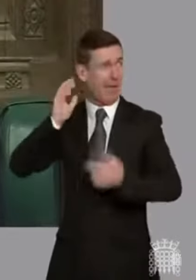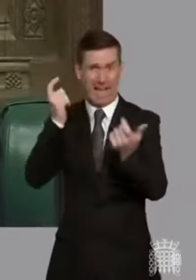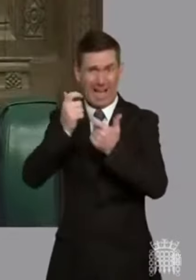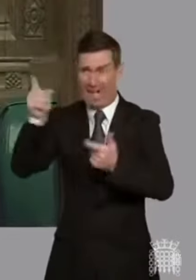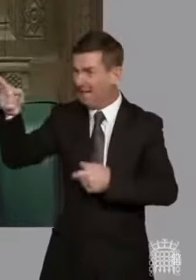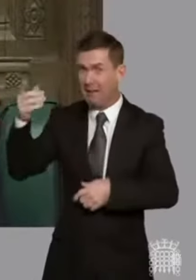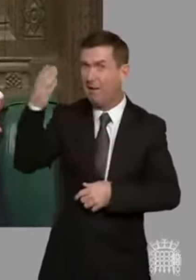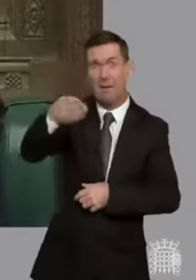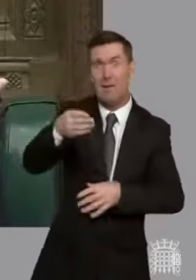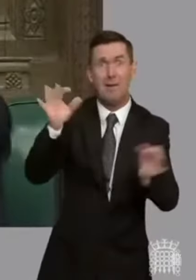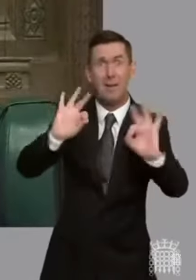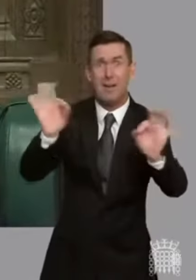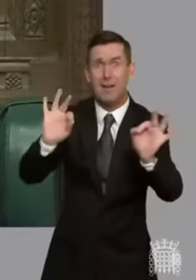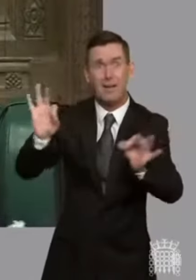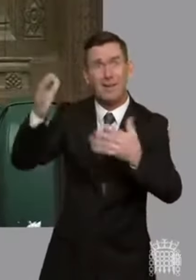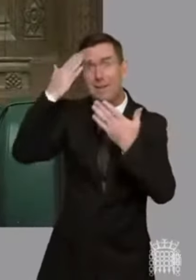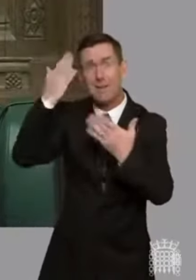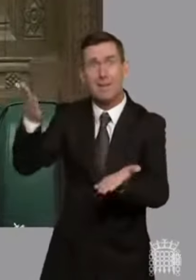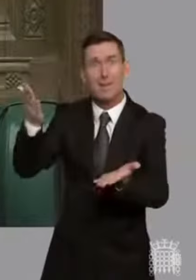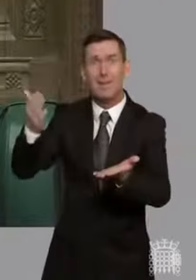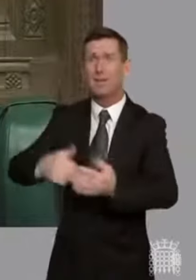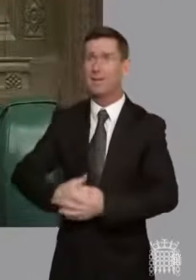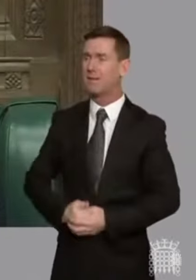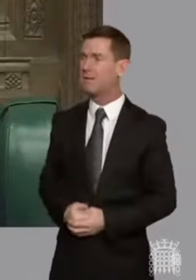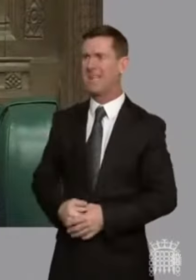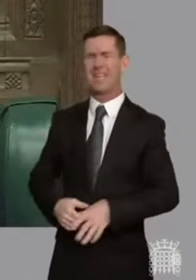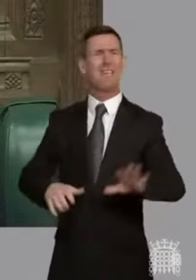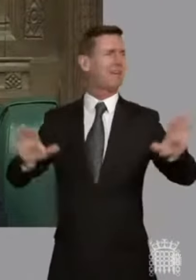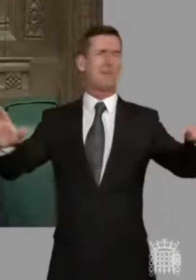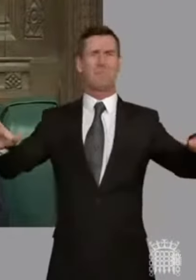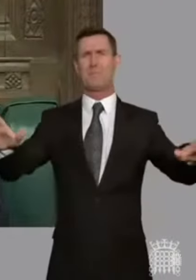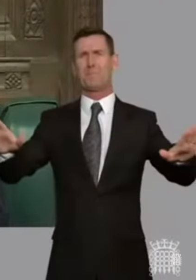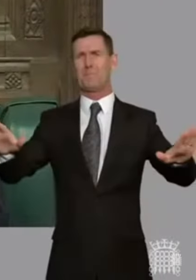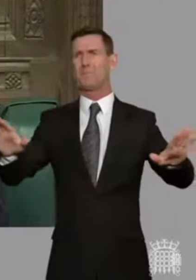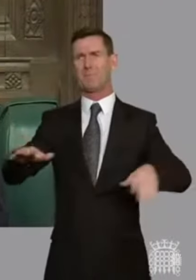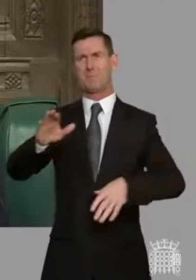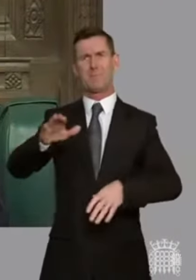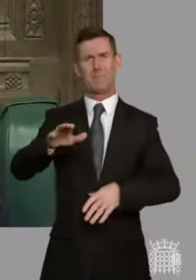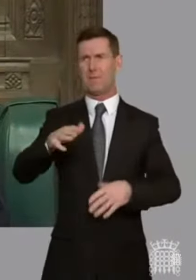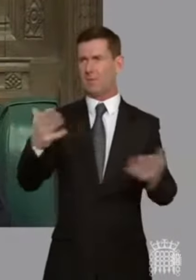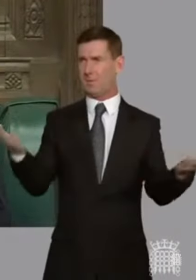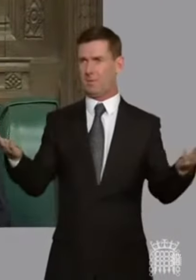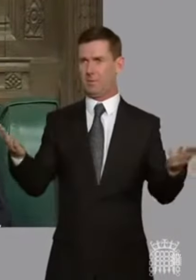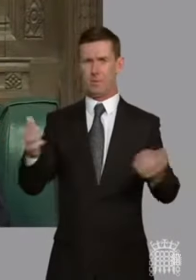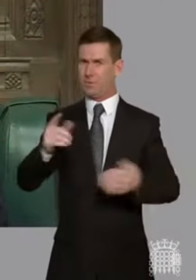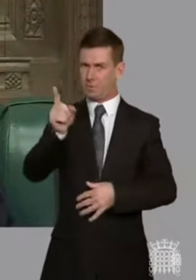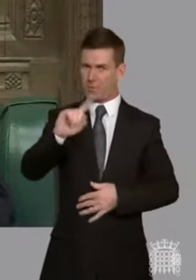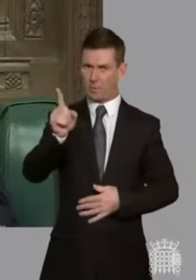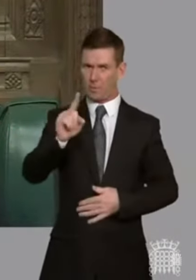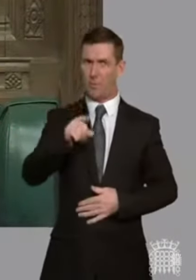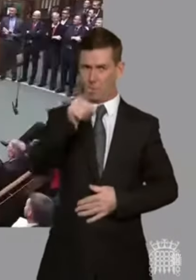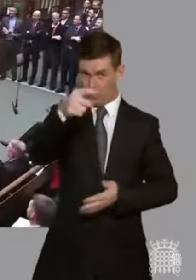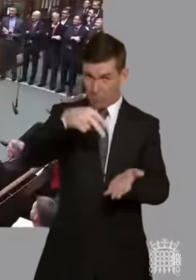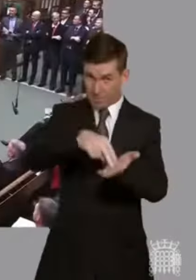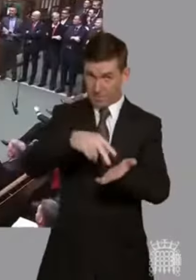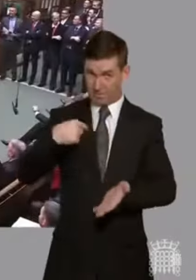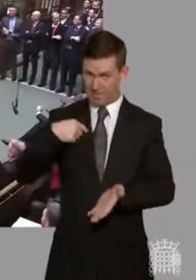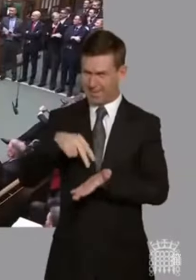Either get on. No, you've got it. No, we're not both standing at the same. Look, I need a quick question, then I can get you the answer. Come